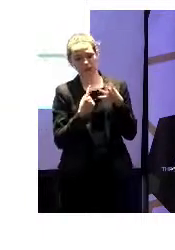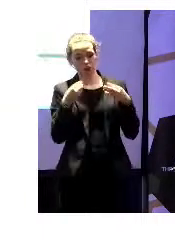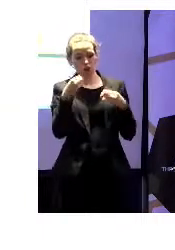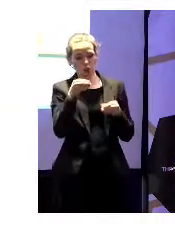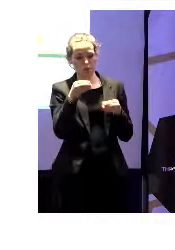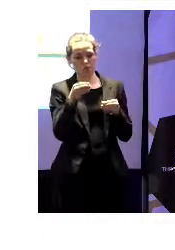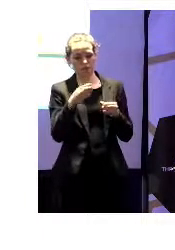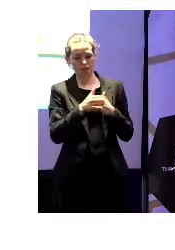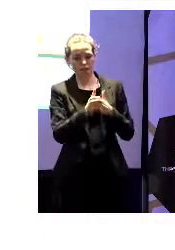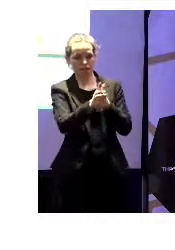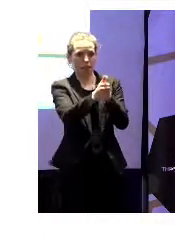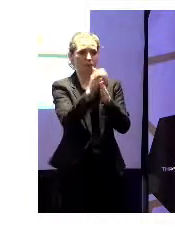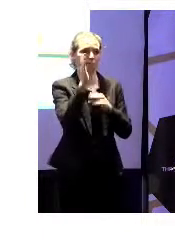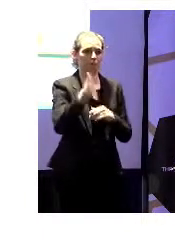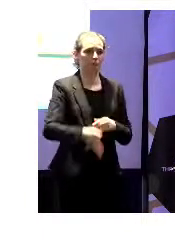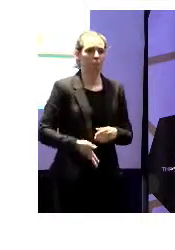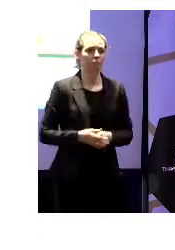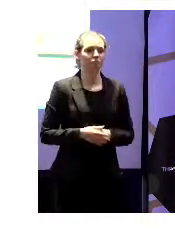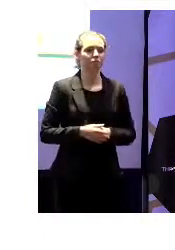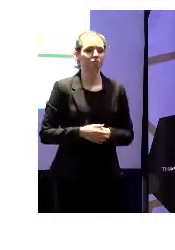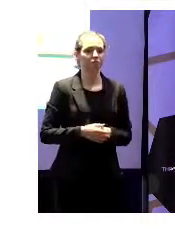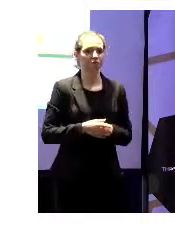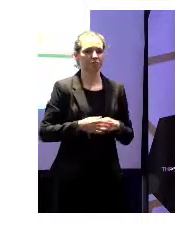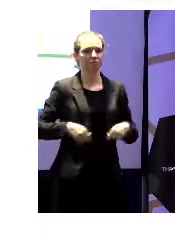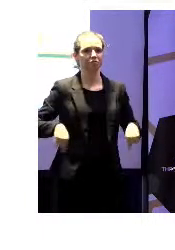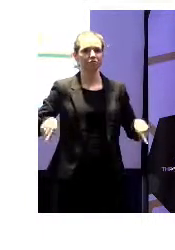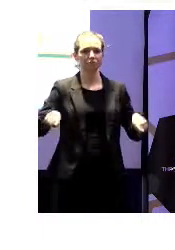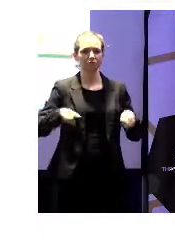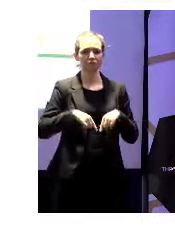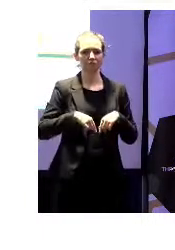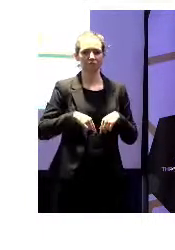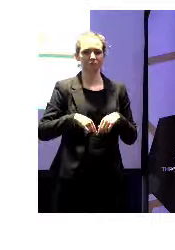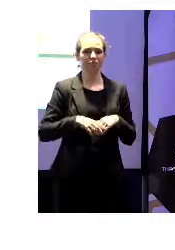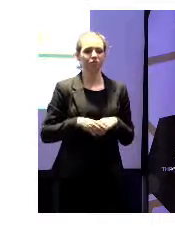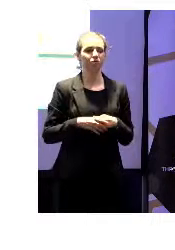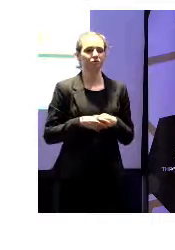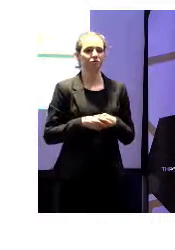guidance. So siyabulela and